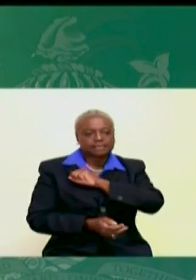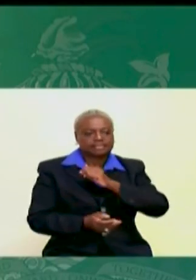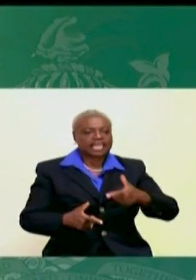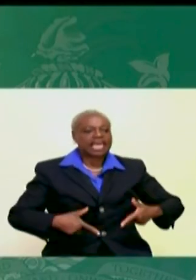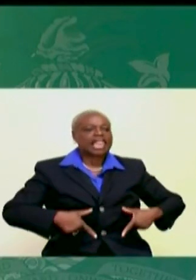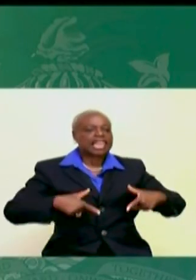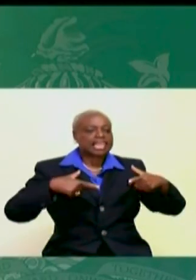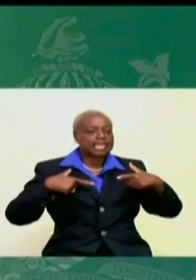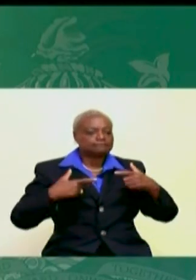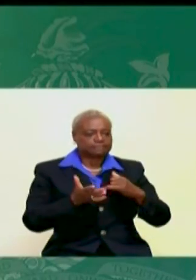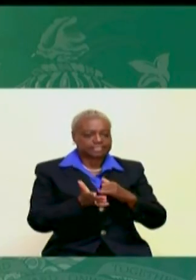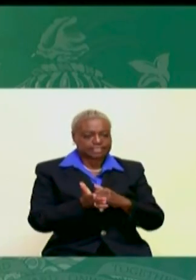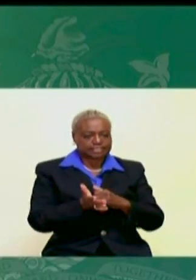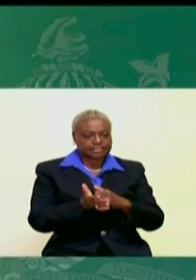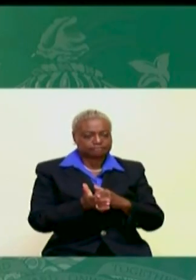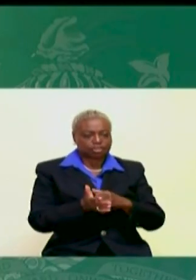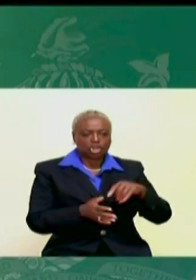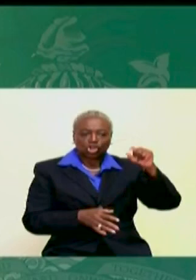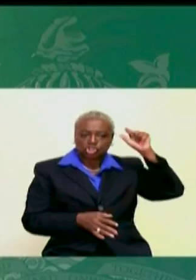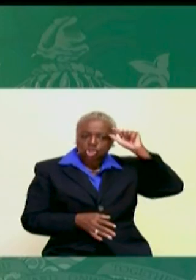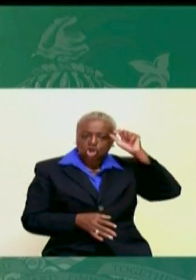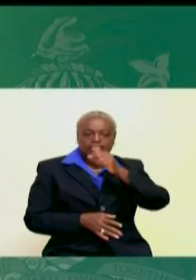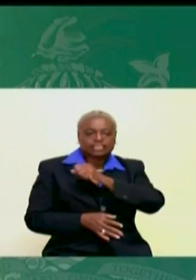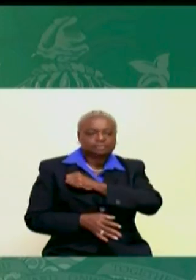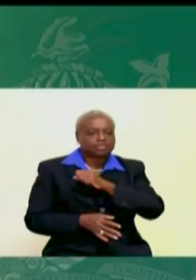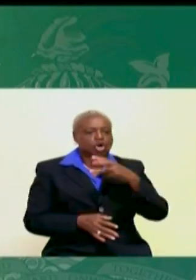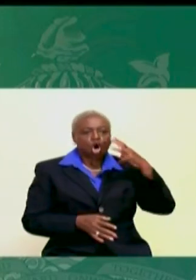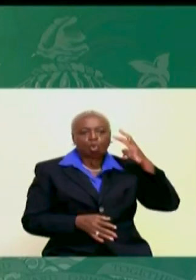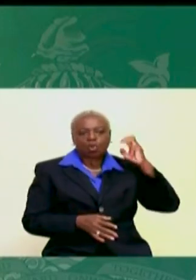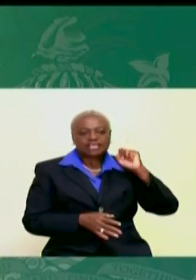Speaker. George Smith was never